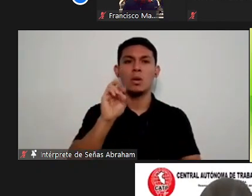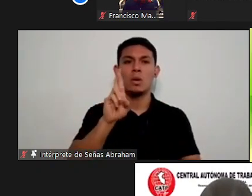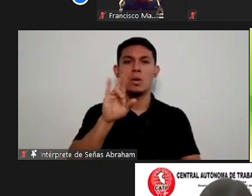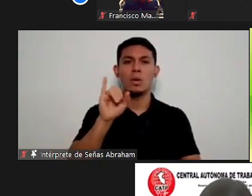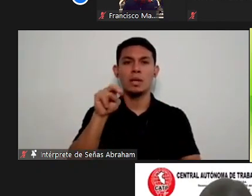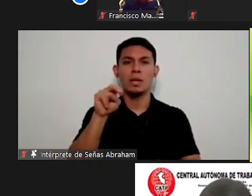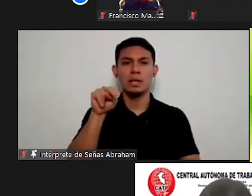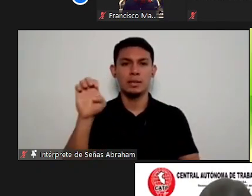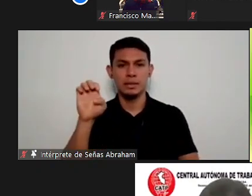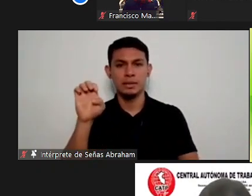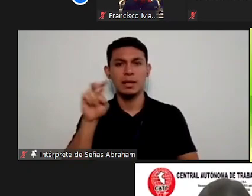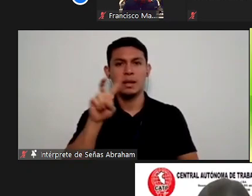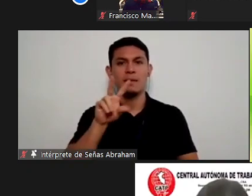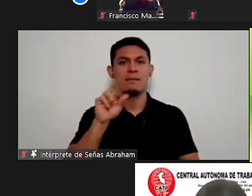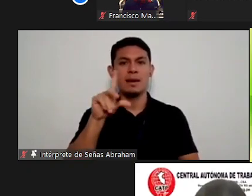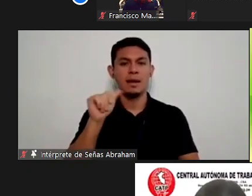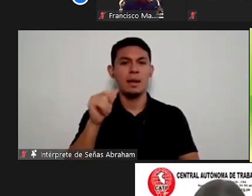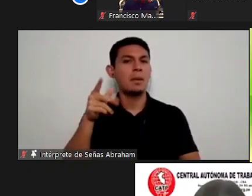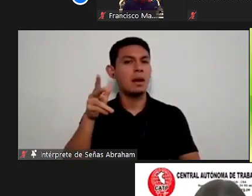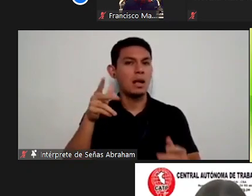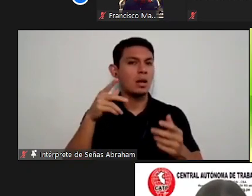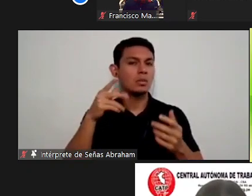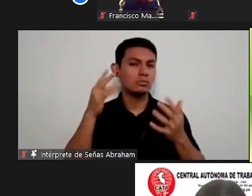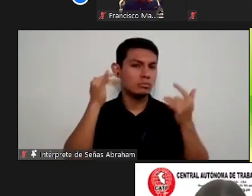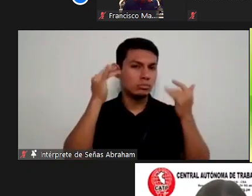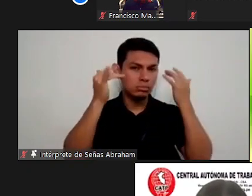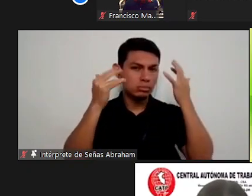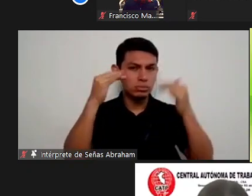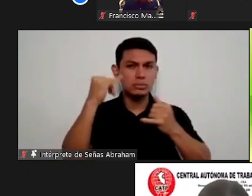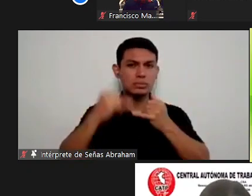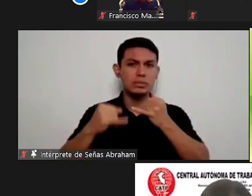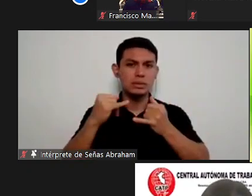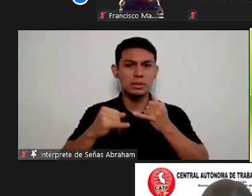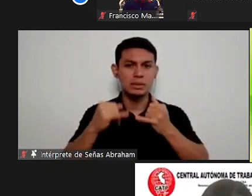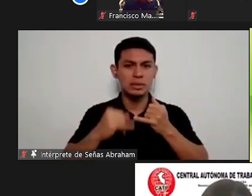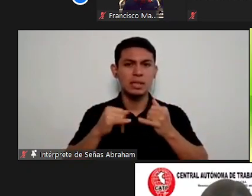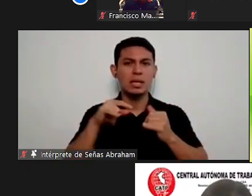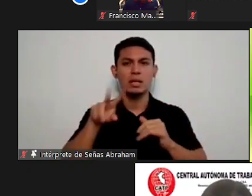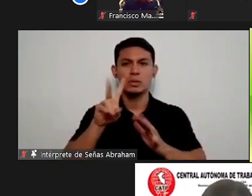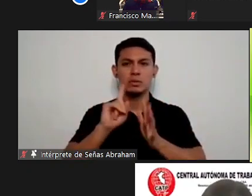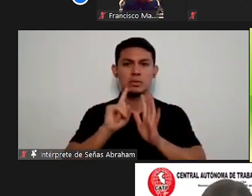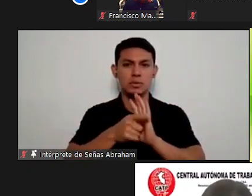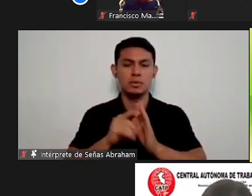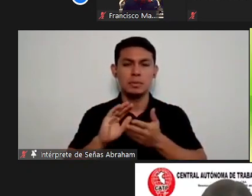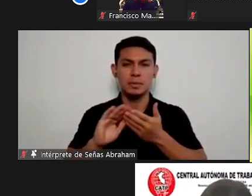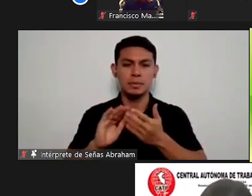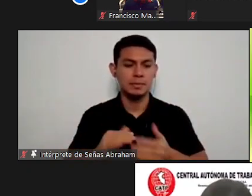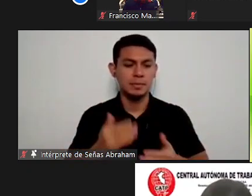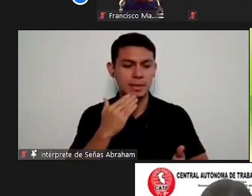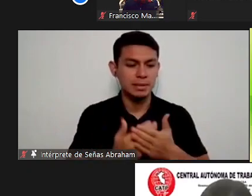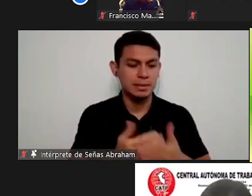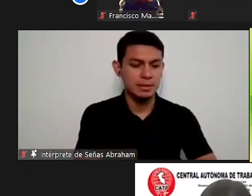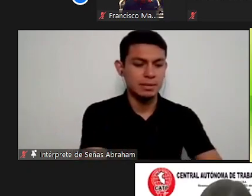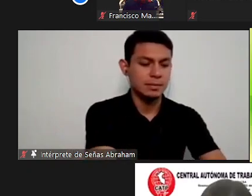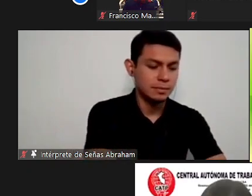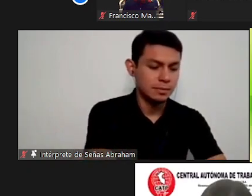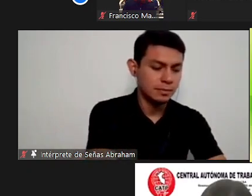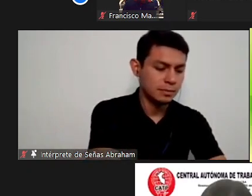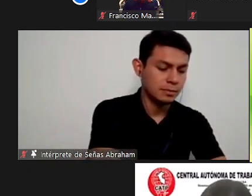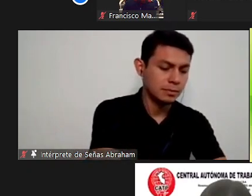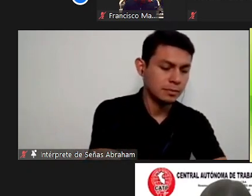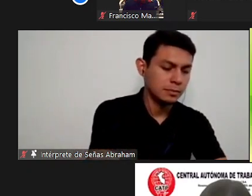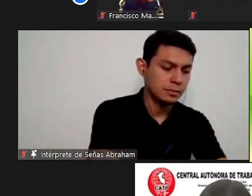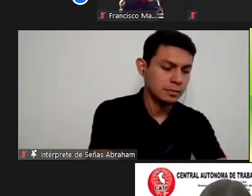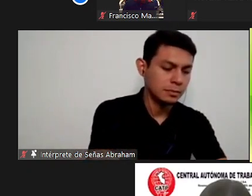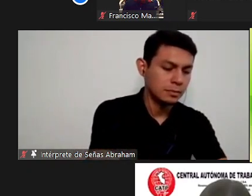with our panelists corinne varga to hear your final thoughts for two minutes yes thank you